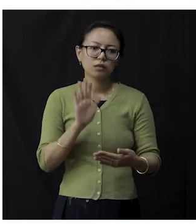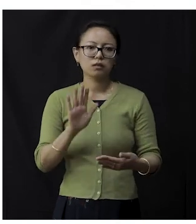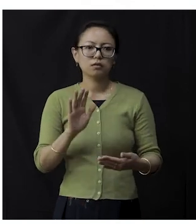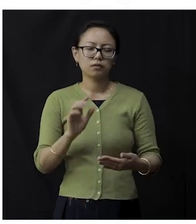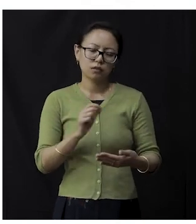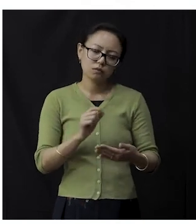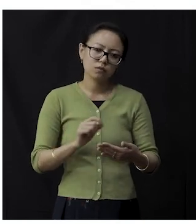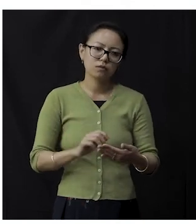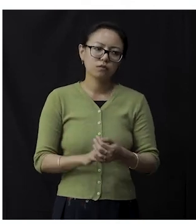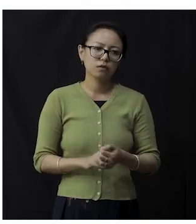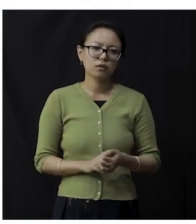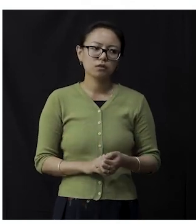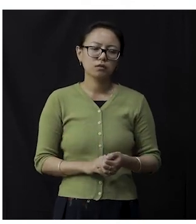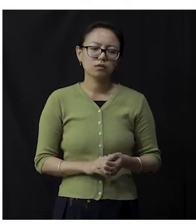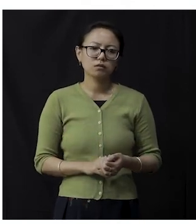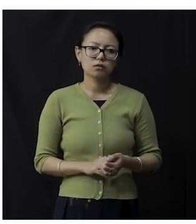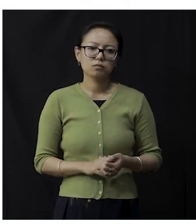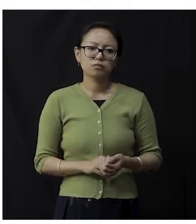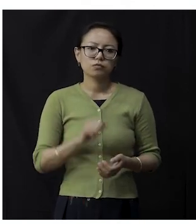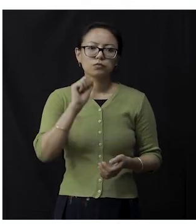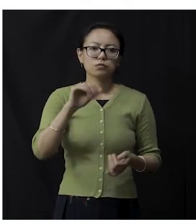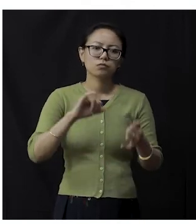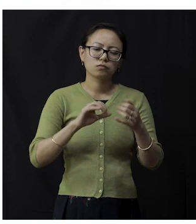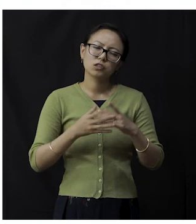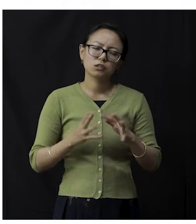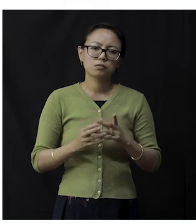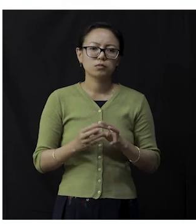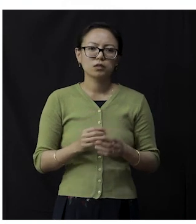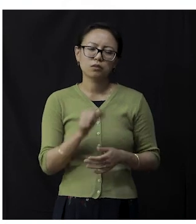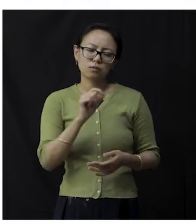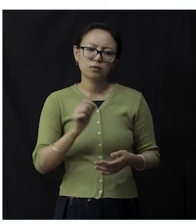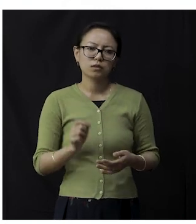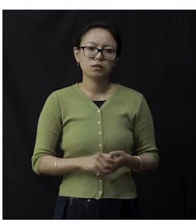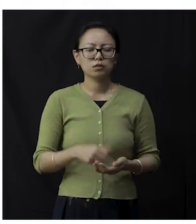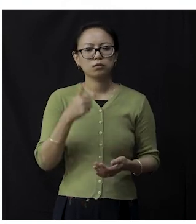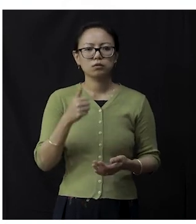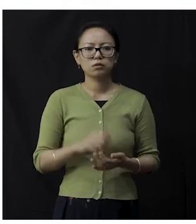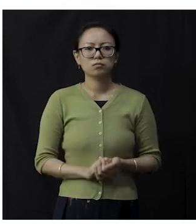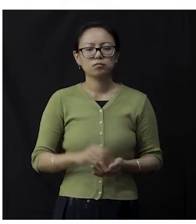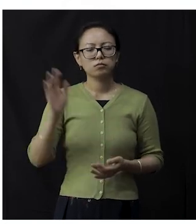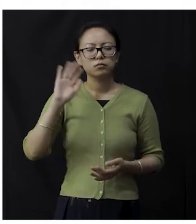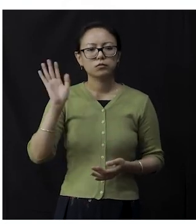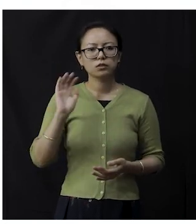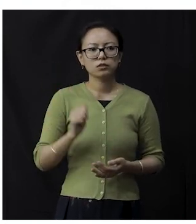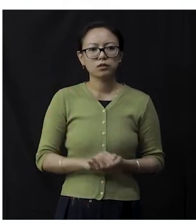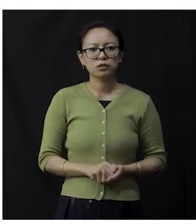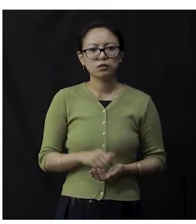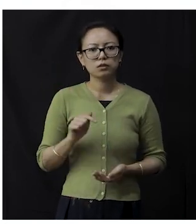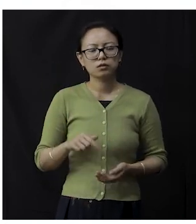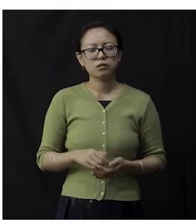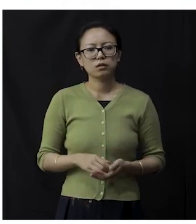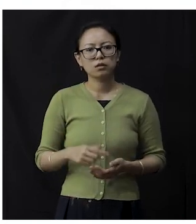there. It's going to be a practice with your spelling also and your writing also. So bye-bye for now And I do hope that in our